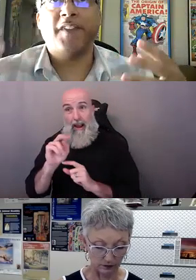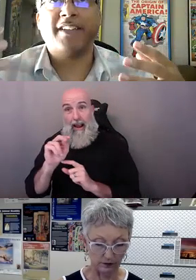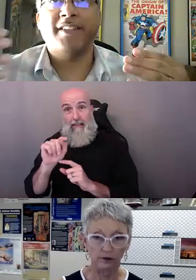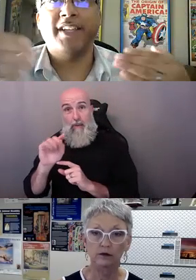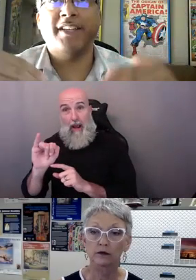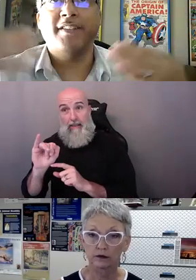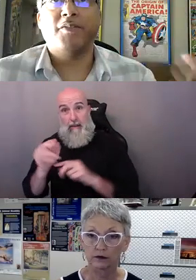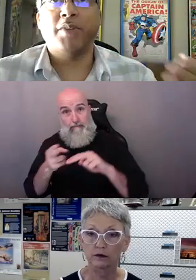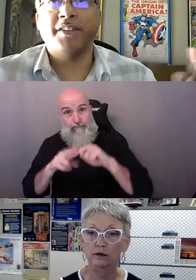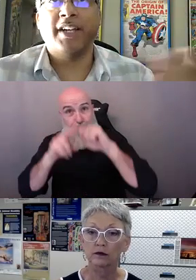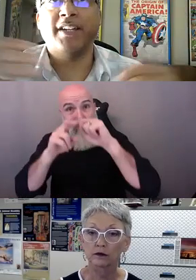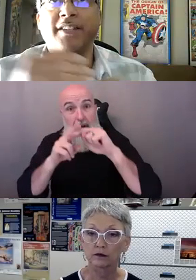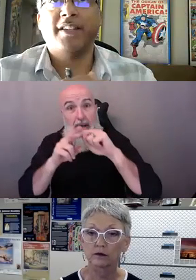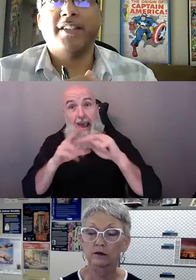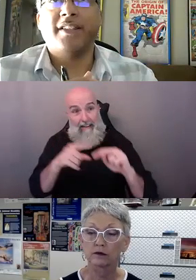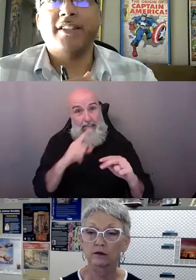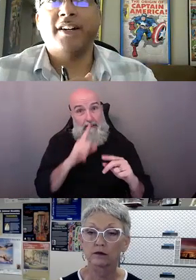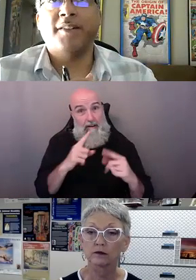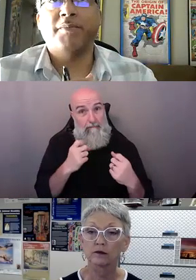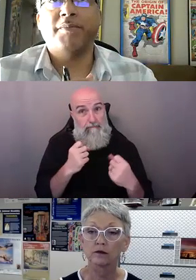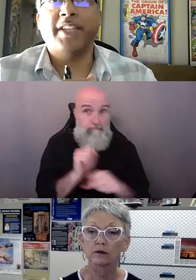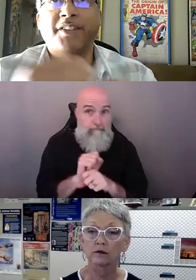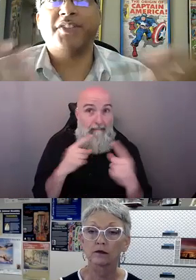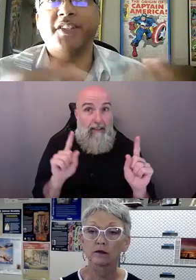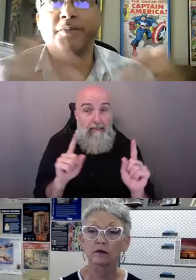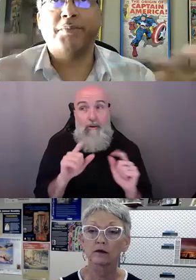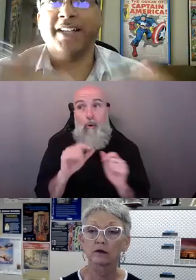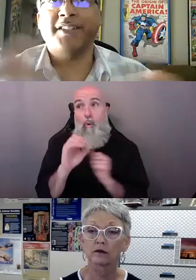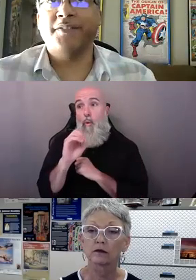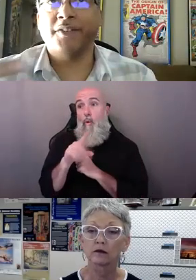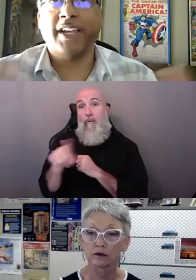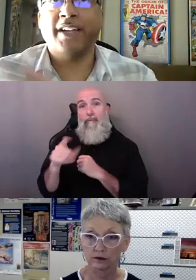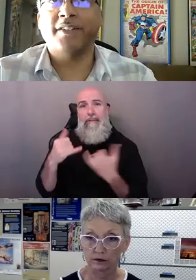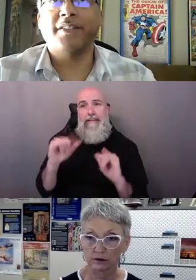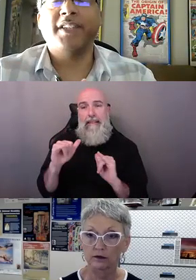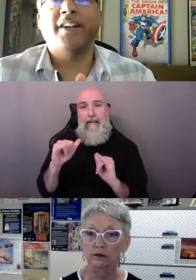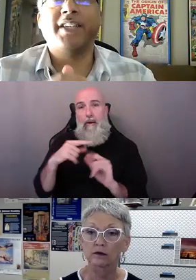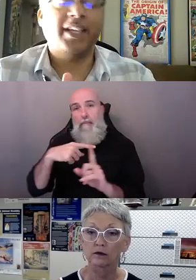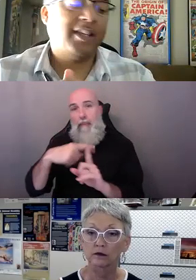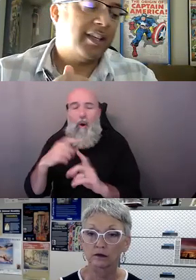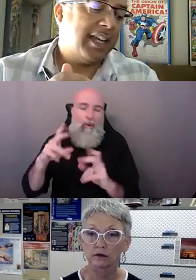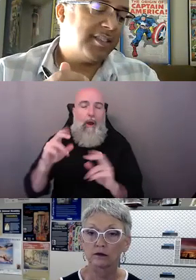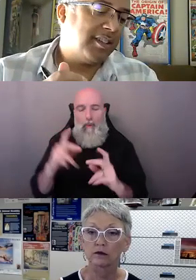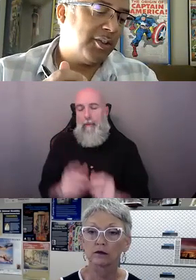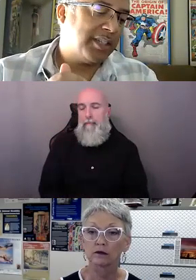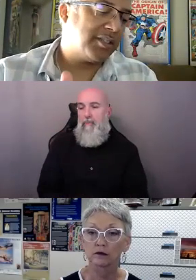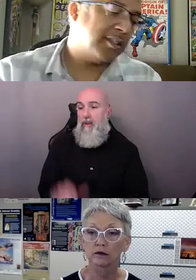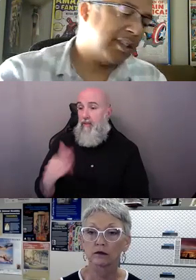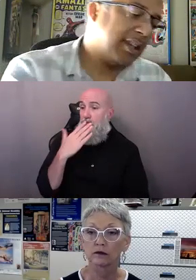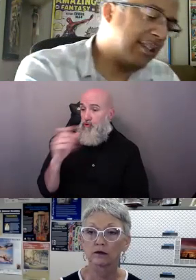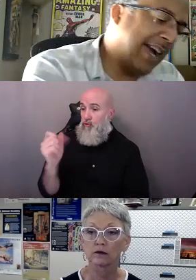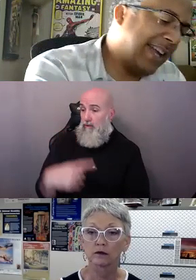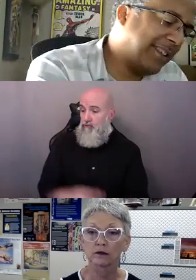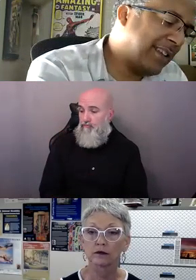being infected, and whether or not they are still positive or had a, yeah, okay. That's a good